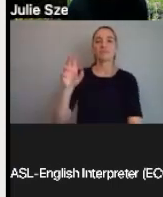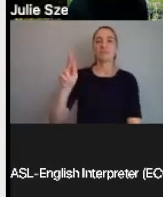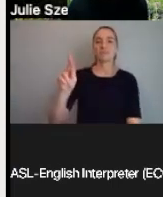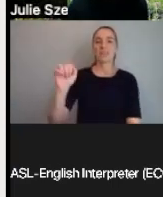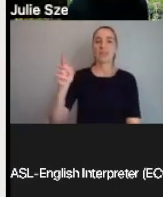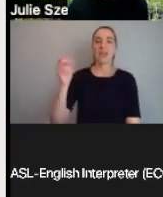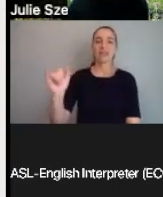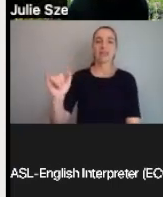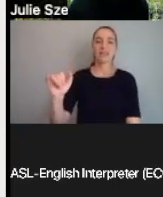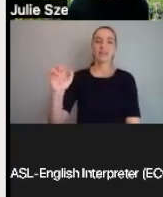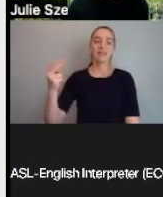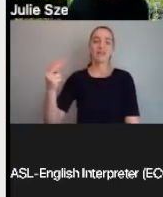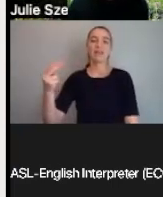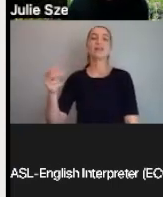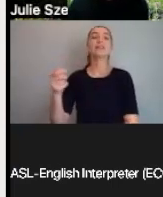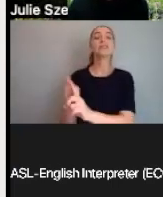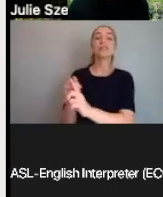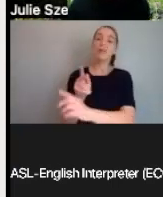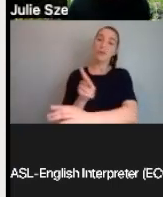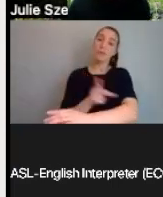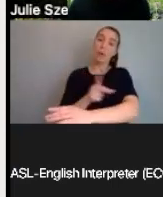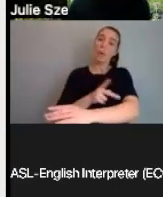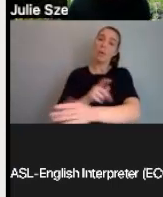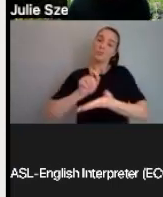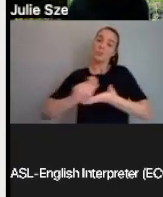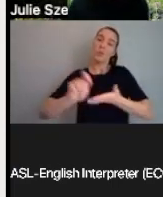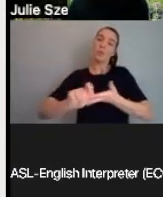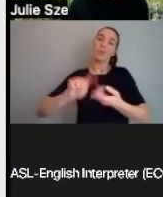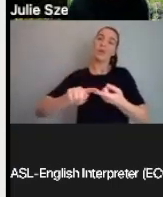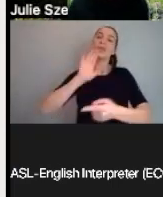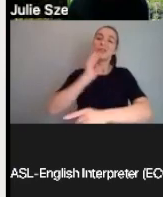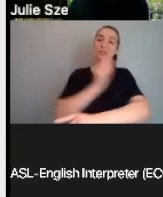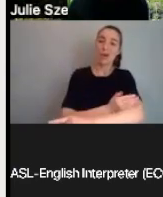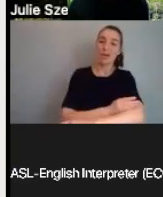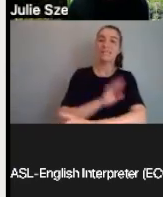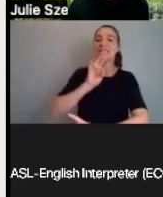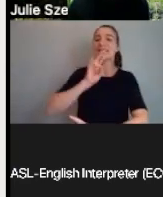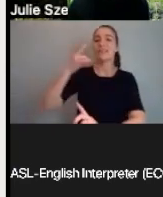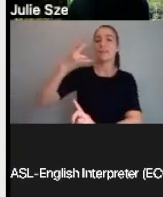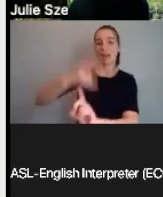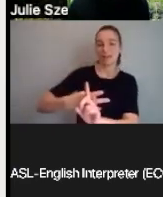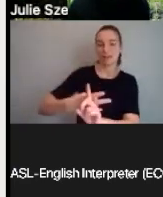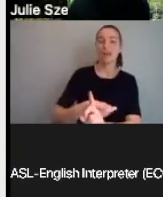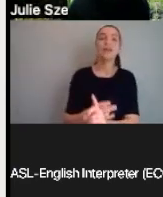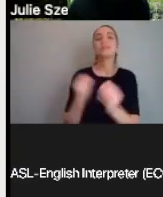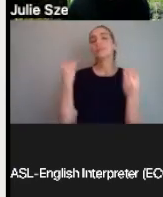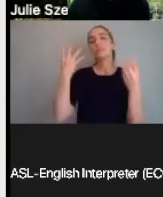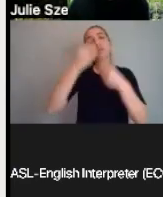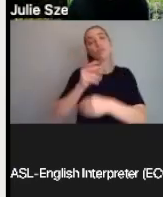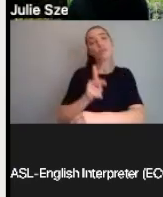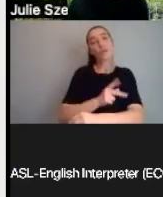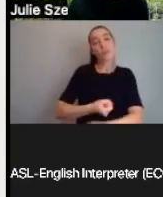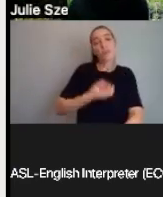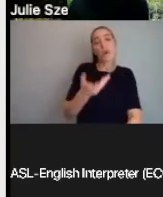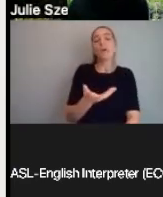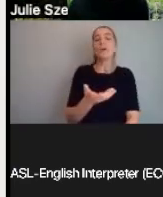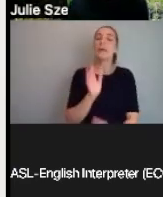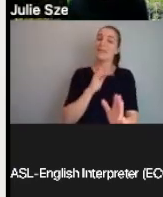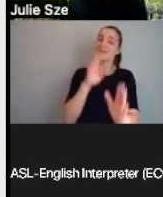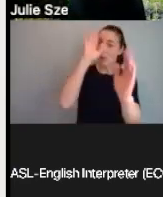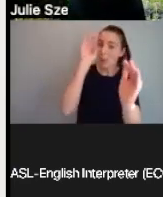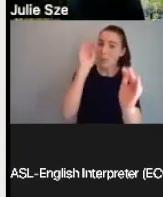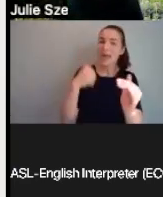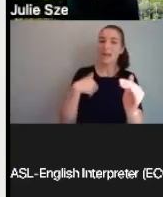uh, read a poem to her seven-month daughter. Um, and it's really beautiful, um, and hopeful, but also urgent. Um,